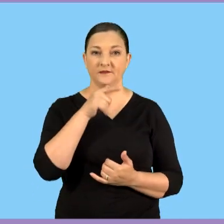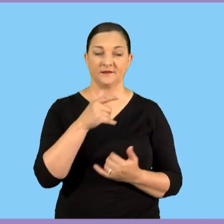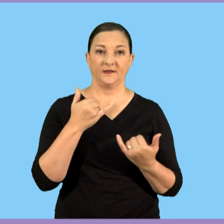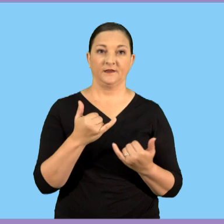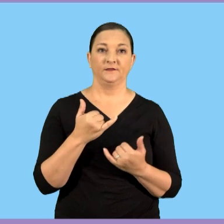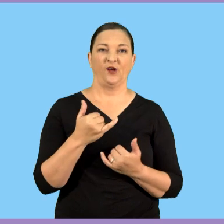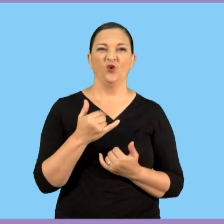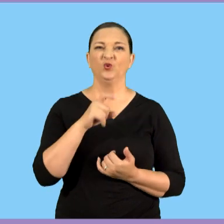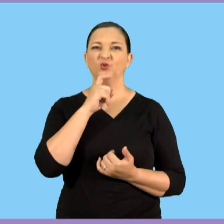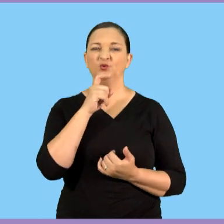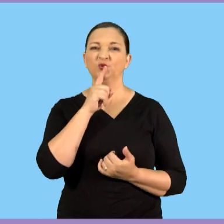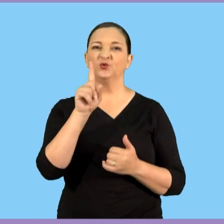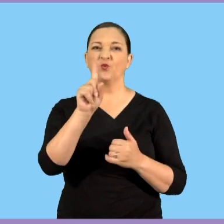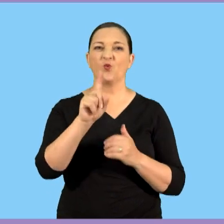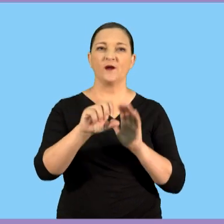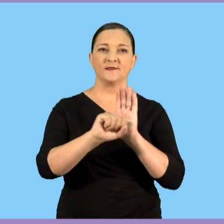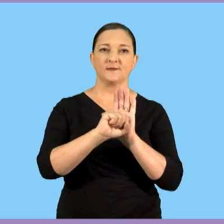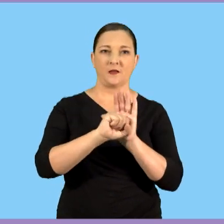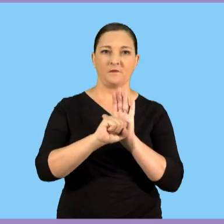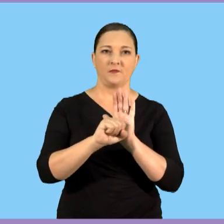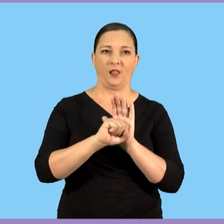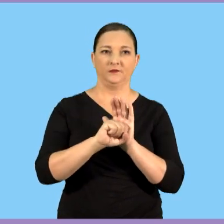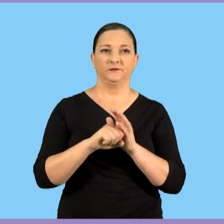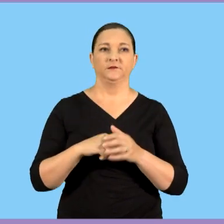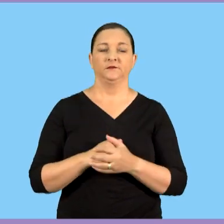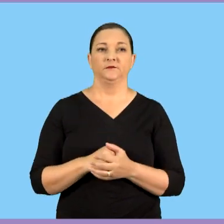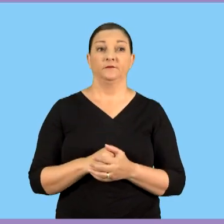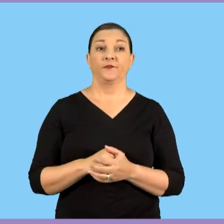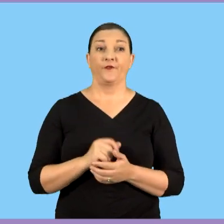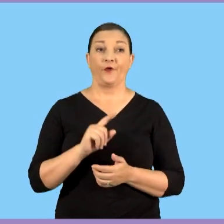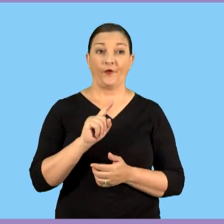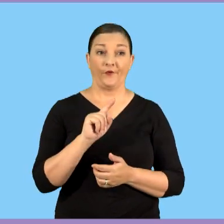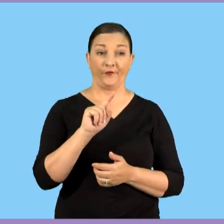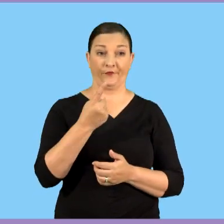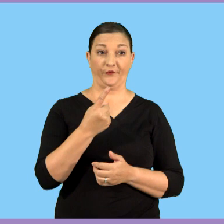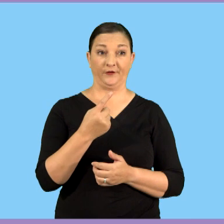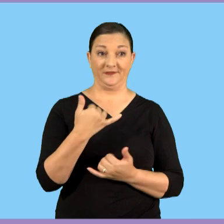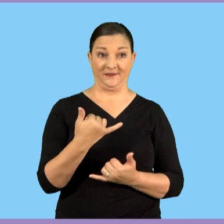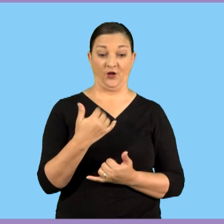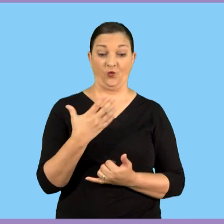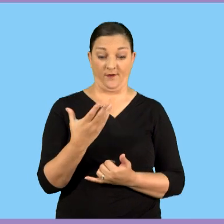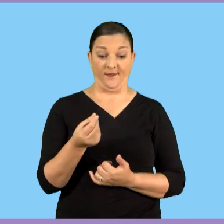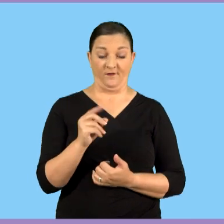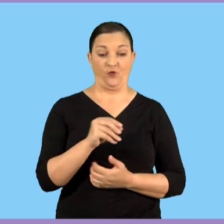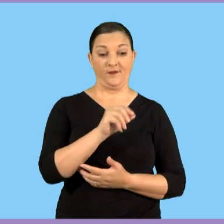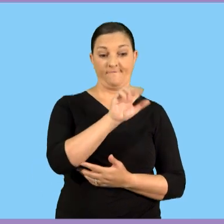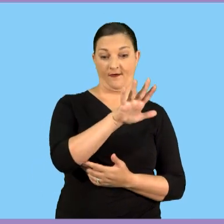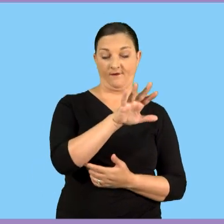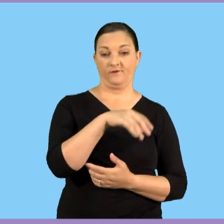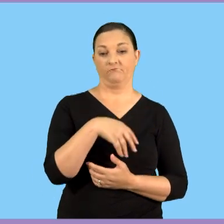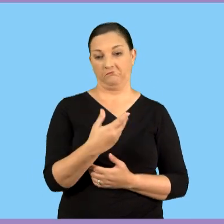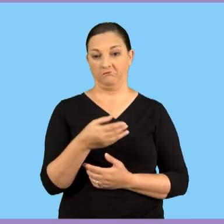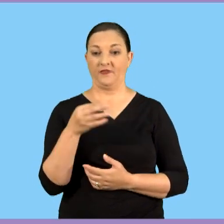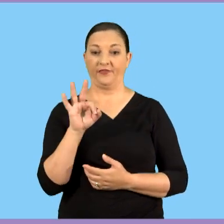there. So the first one, we have a 5 and a 3. So we need to fill out whether it's smaller